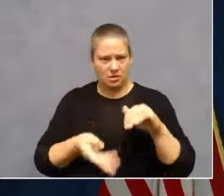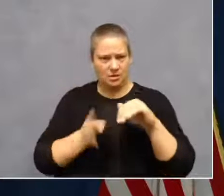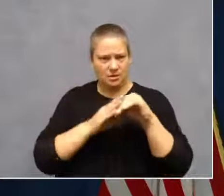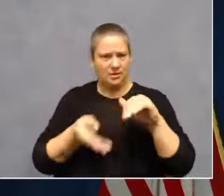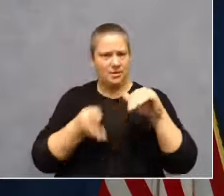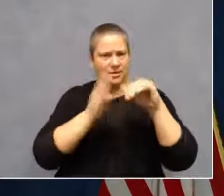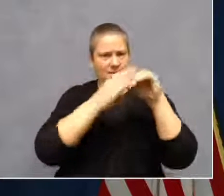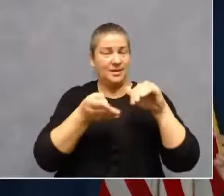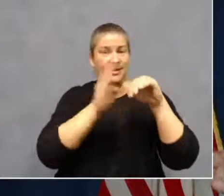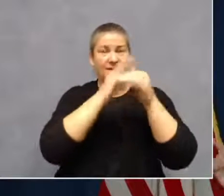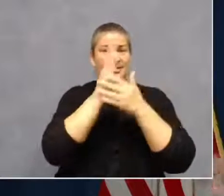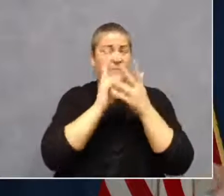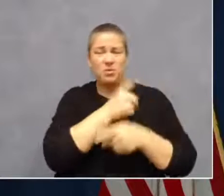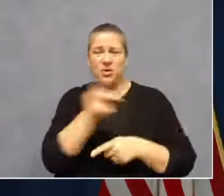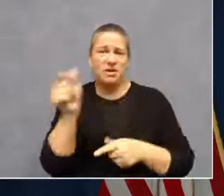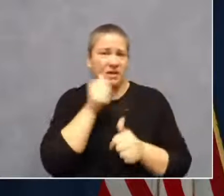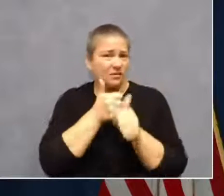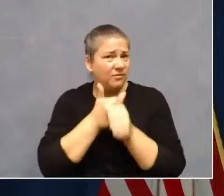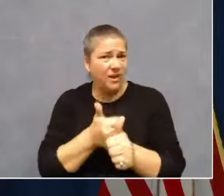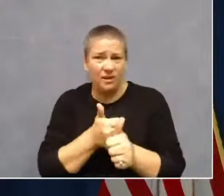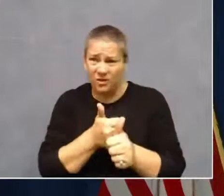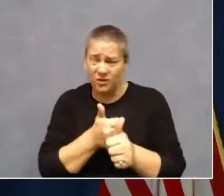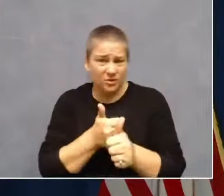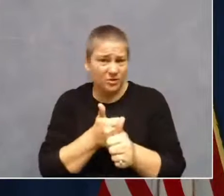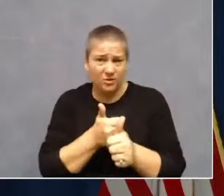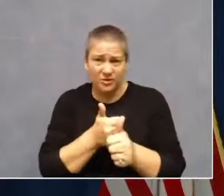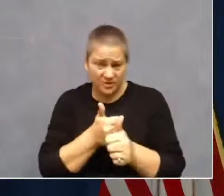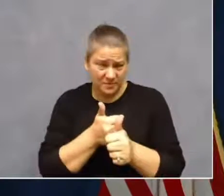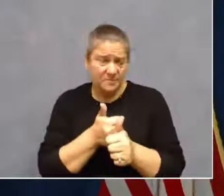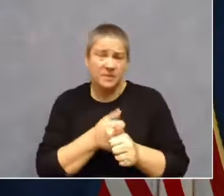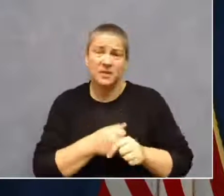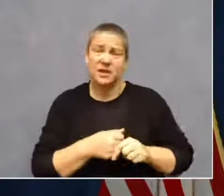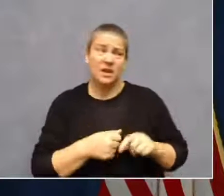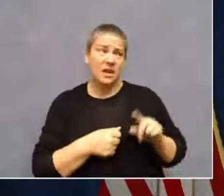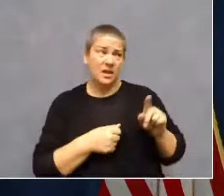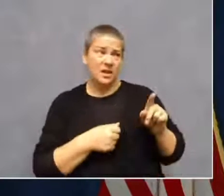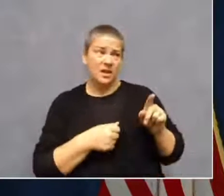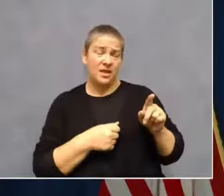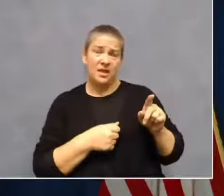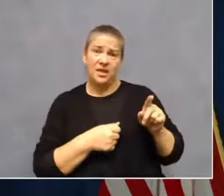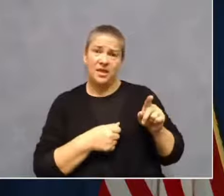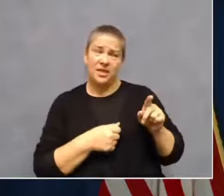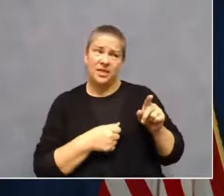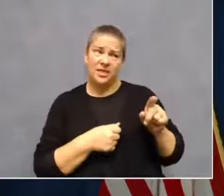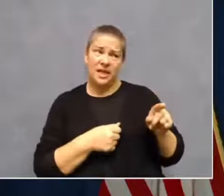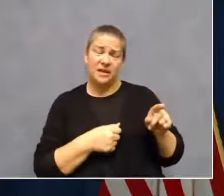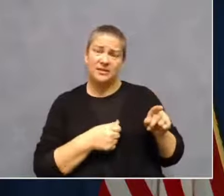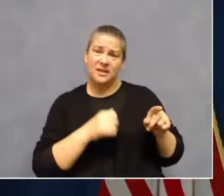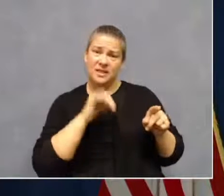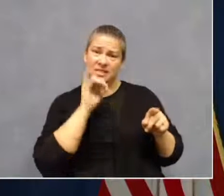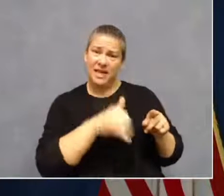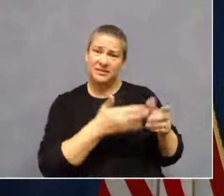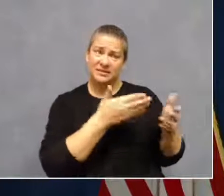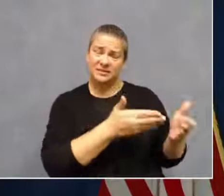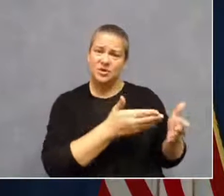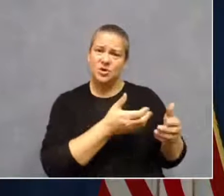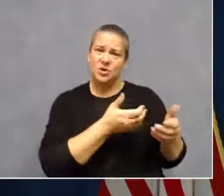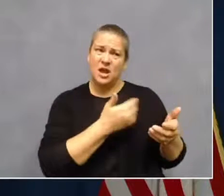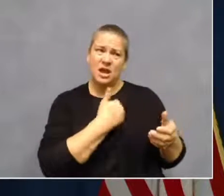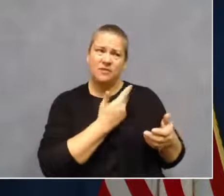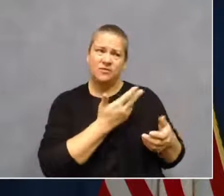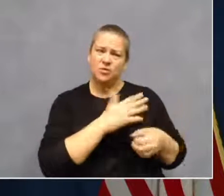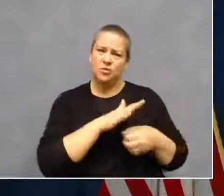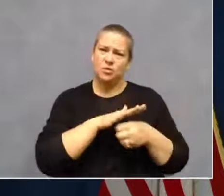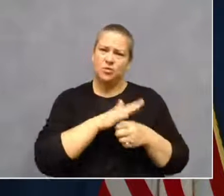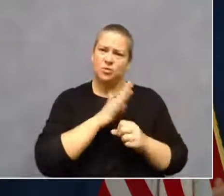aren't following them. What this does is it puts, I think, the right type of pressure on a community to come together,